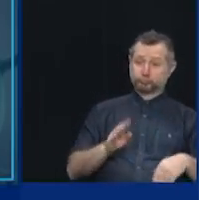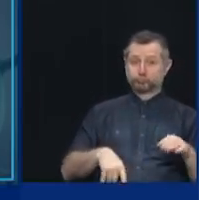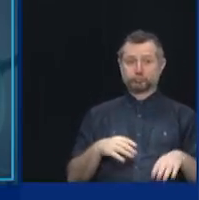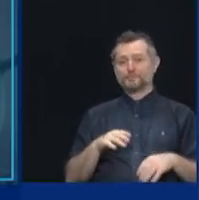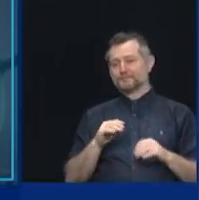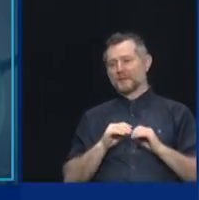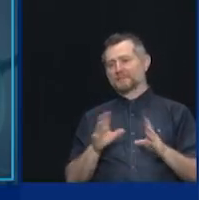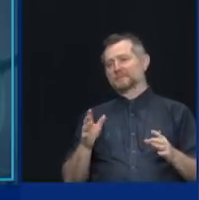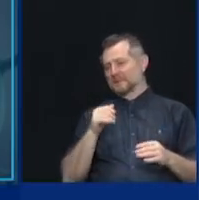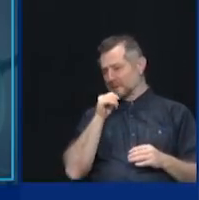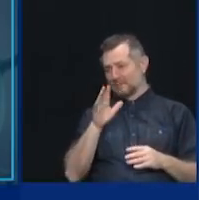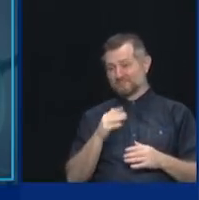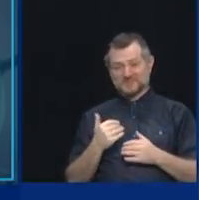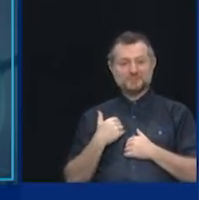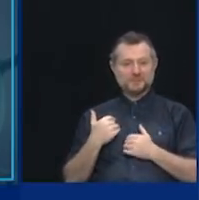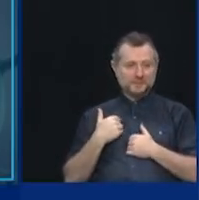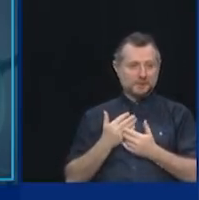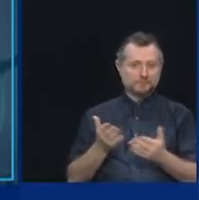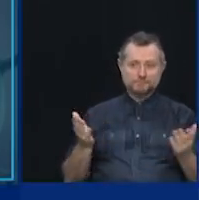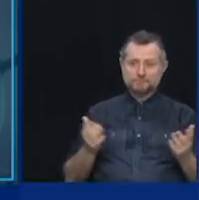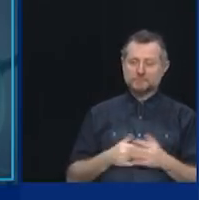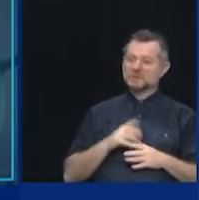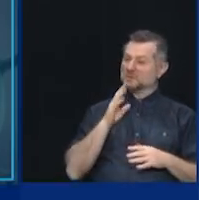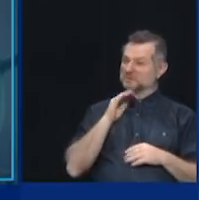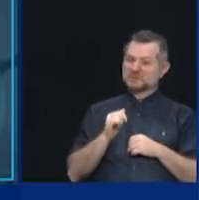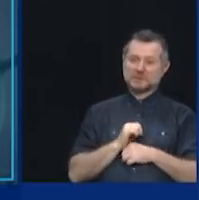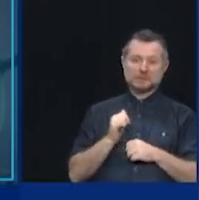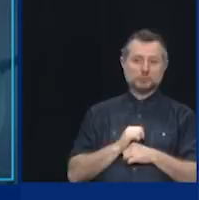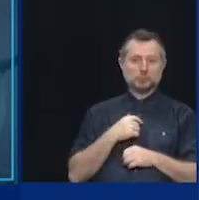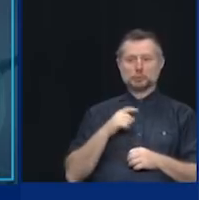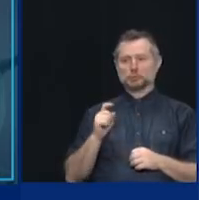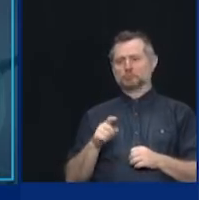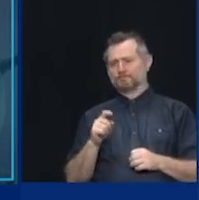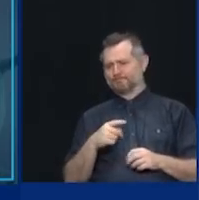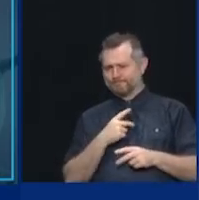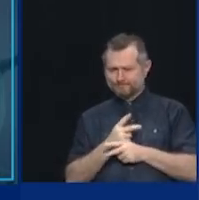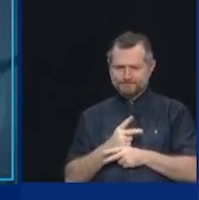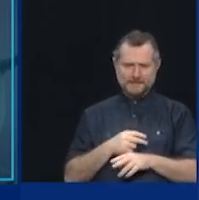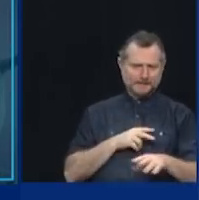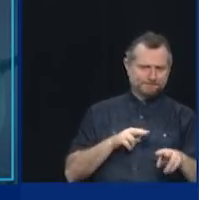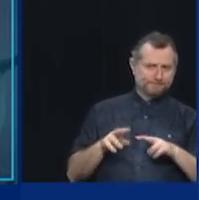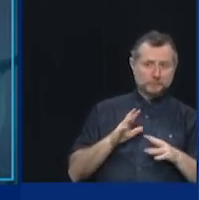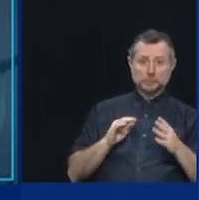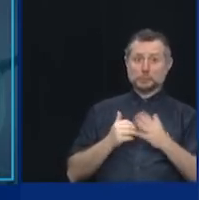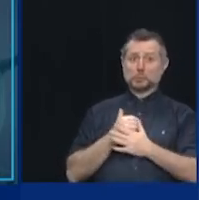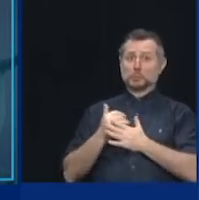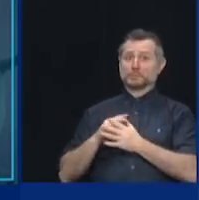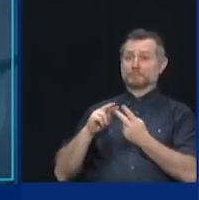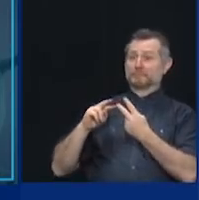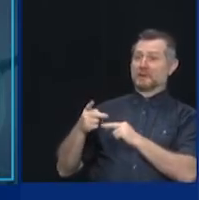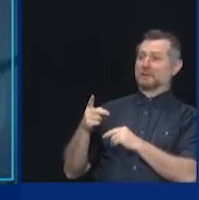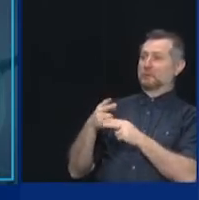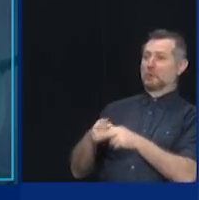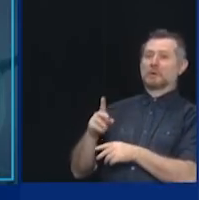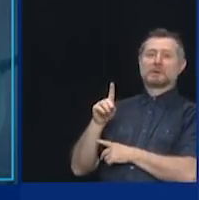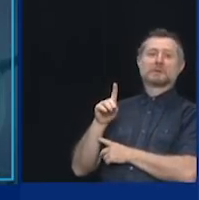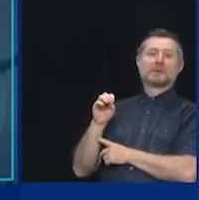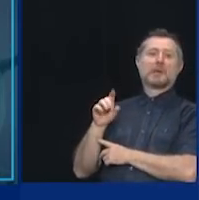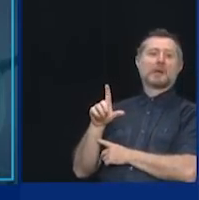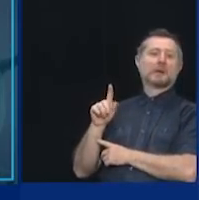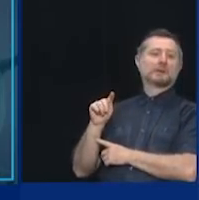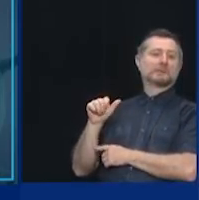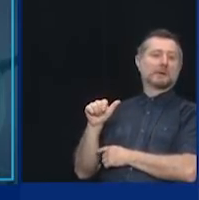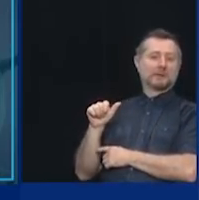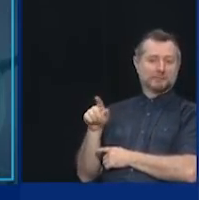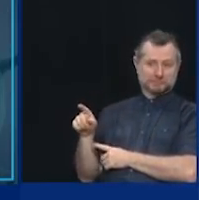wary and vigilant about COVID. There are new variants. The Delta variant they're watching now